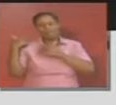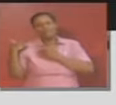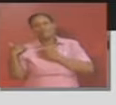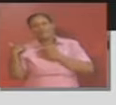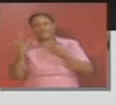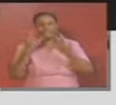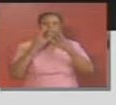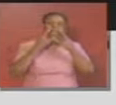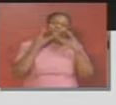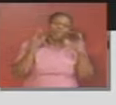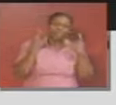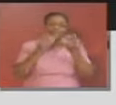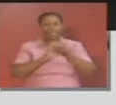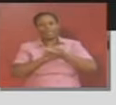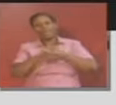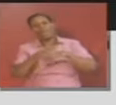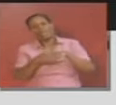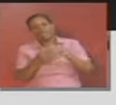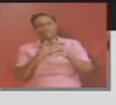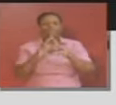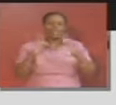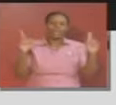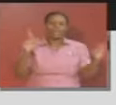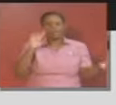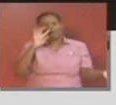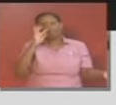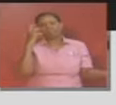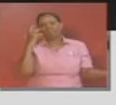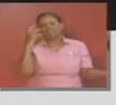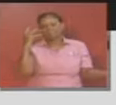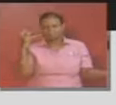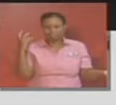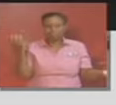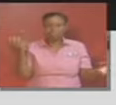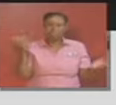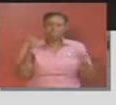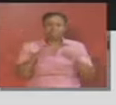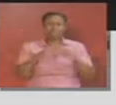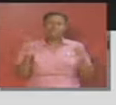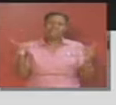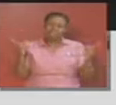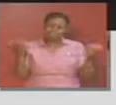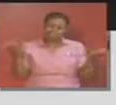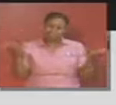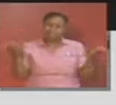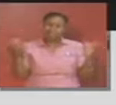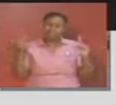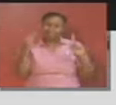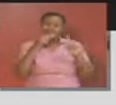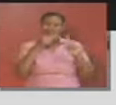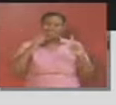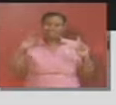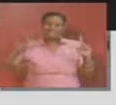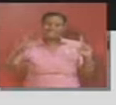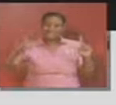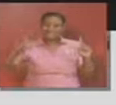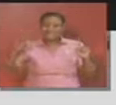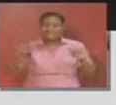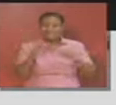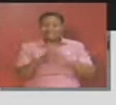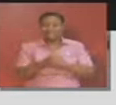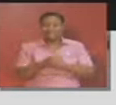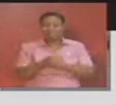here. We can see where 2 layers down, you have one person ill, and then the people that were exposed to them and the people that were exposed to those people, we